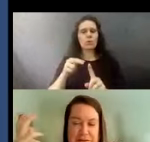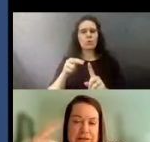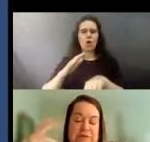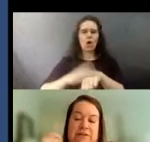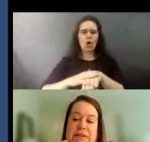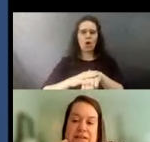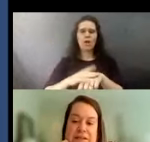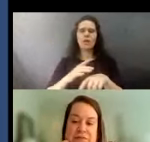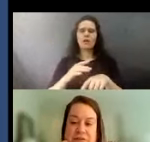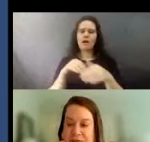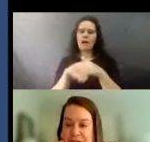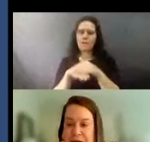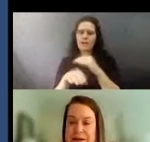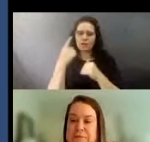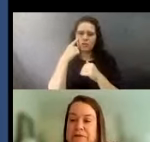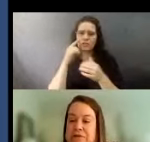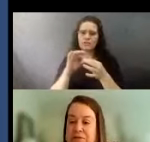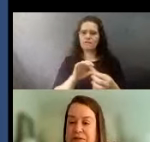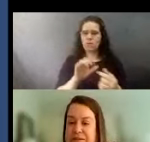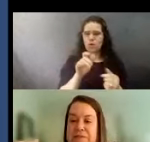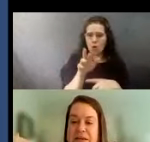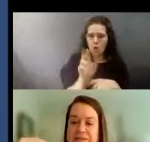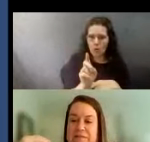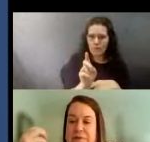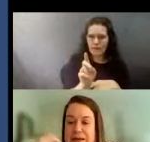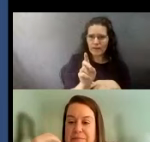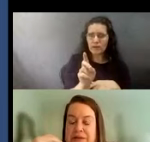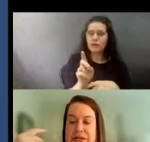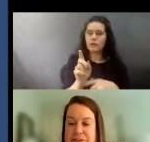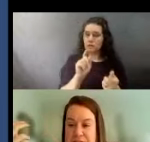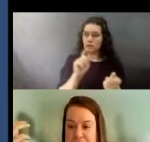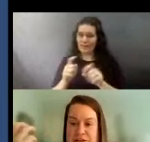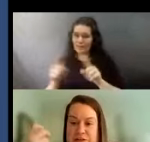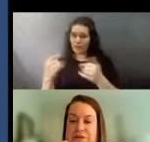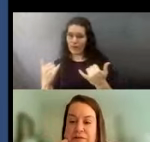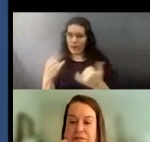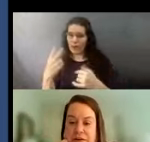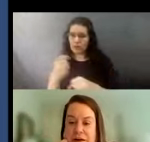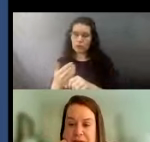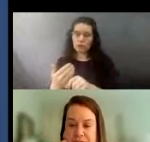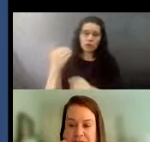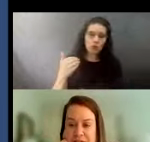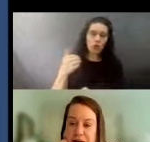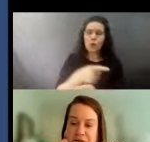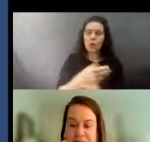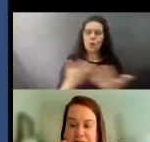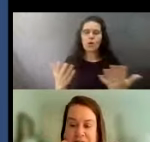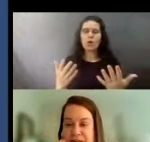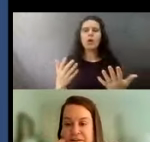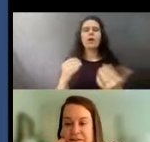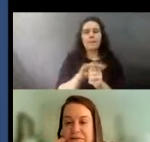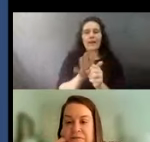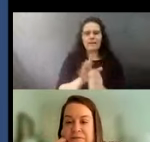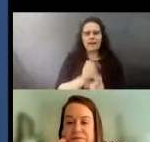do they look different than they did earlier in the pandemic, or does the phase of the pandemic change the nature of the accommodations sought or